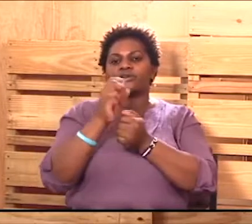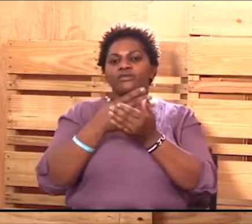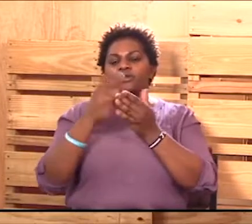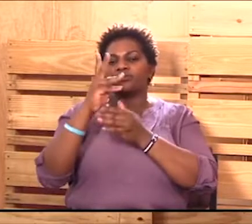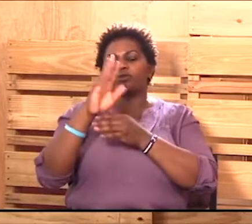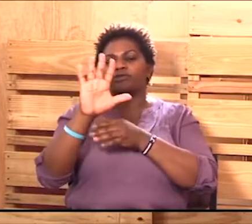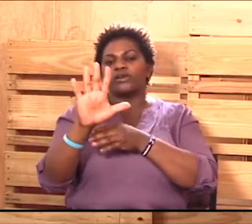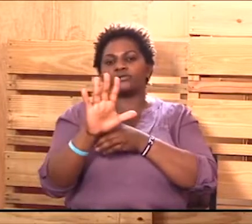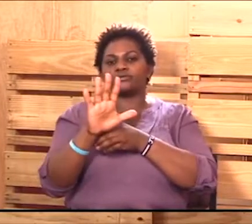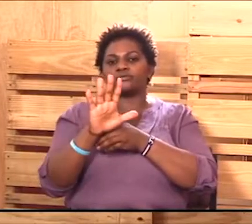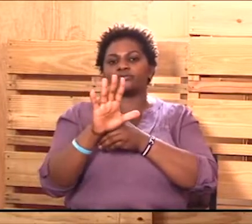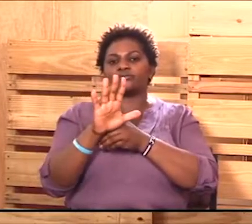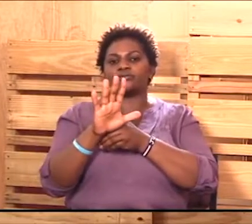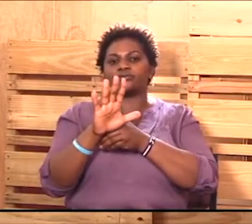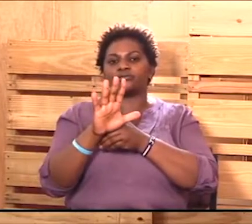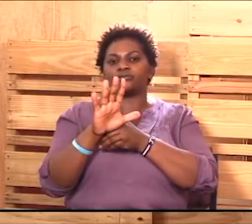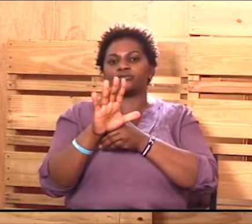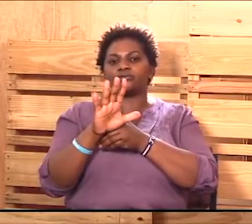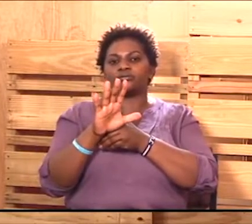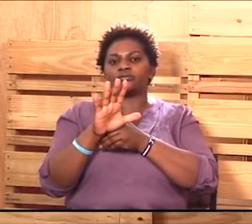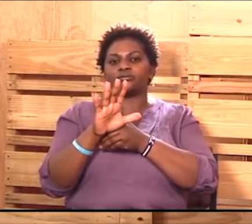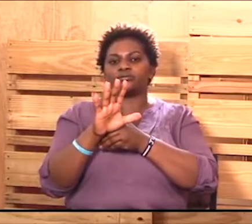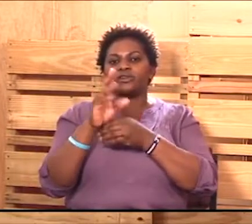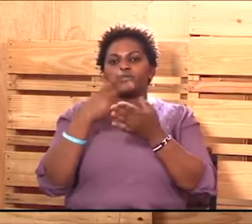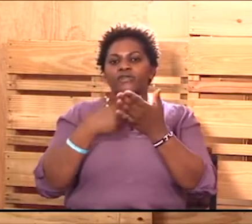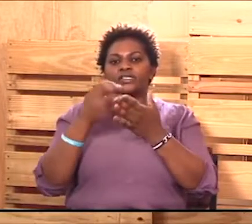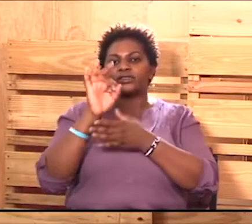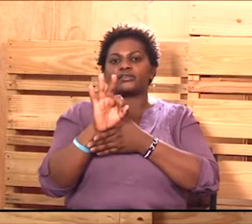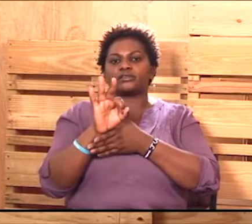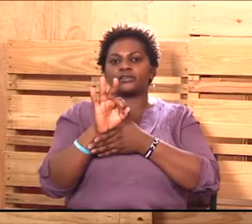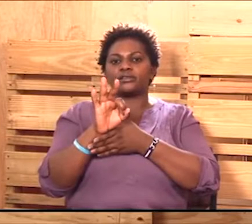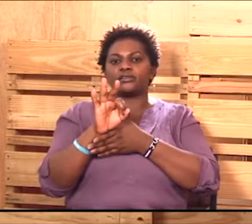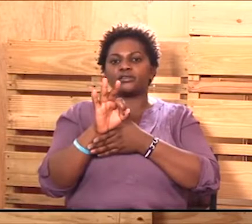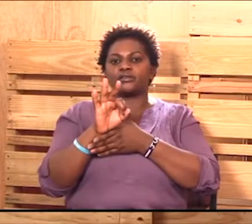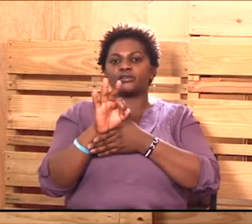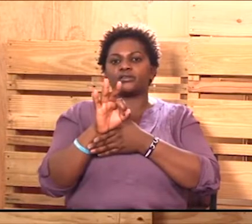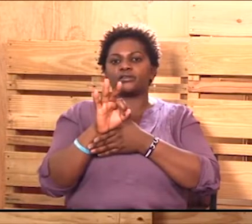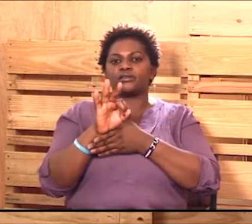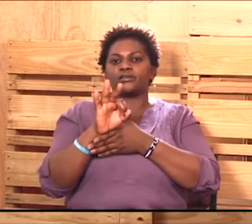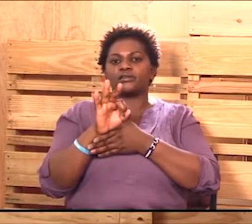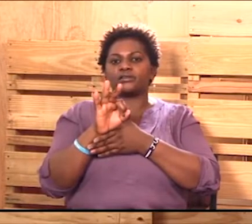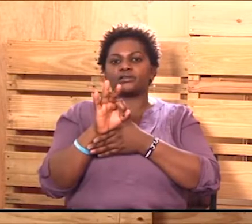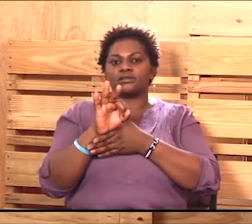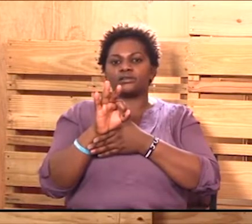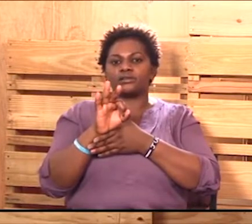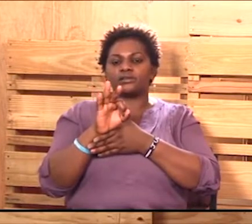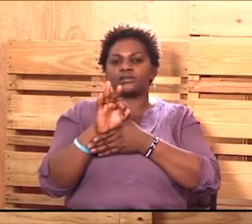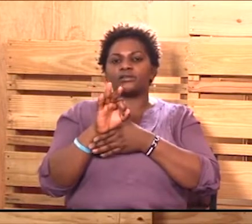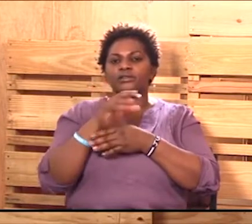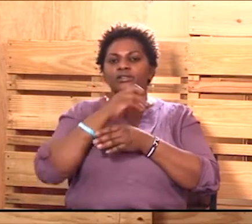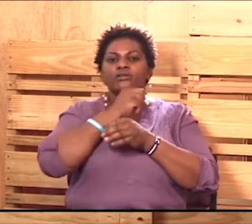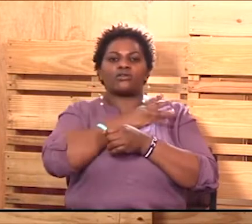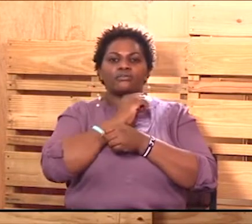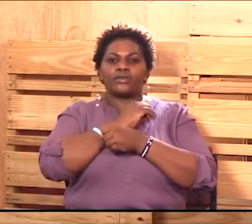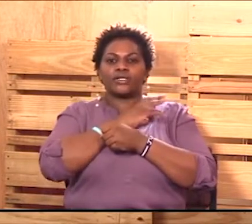started, not 16, from verse 3. Let me go back there. Verse 3 is where they start